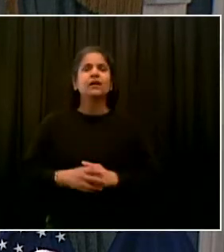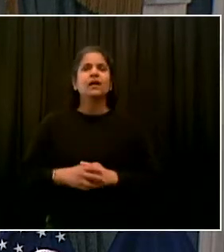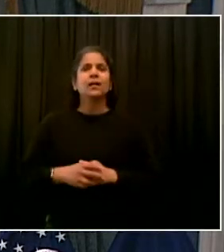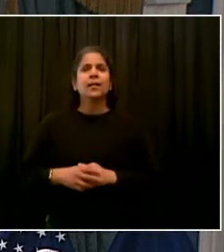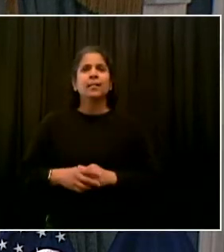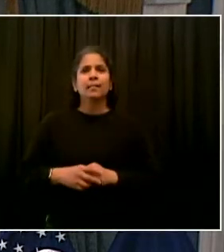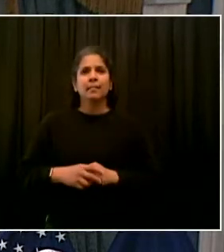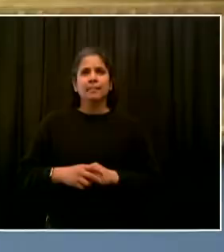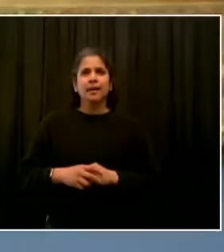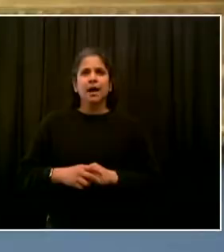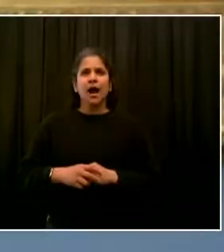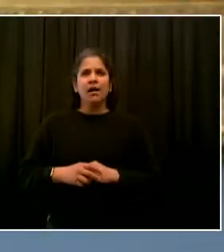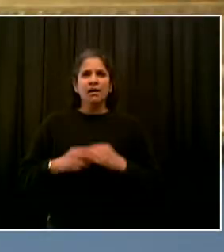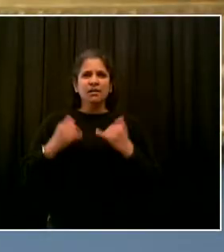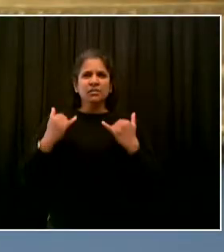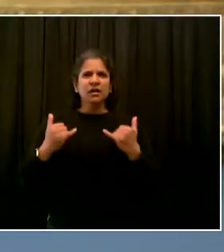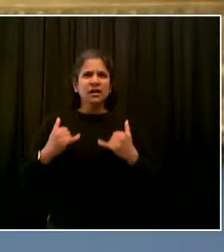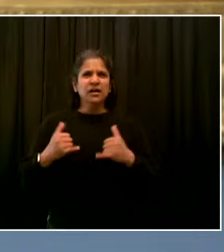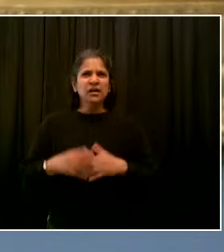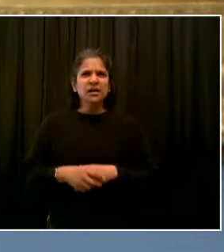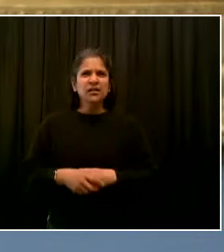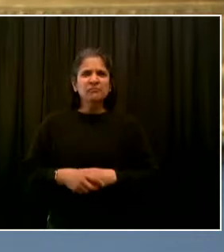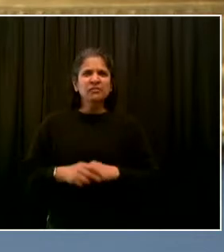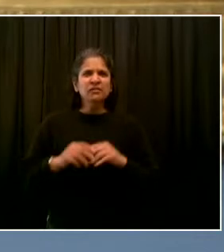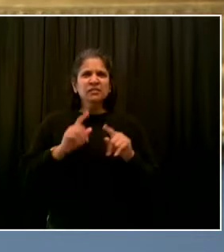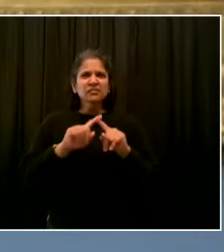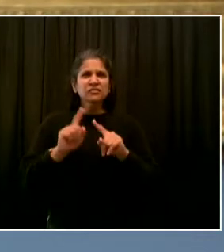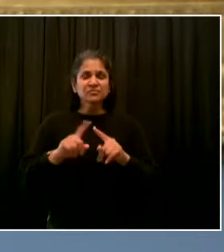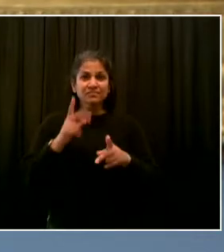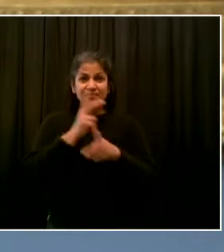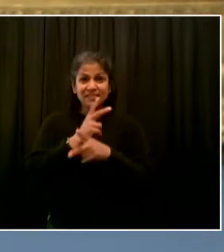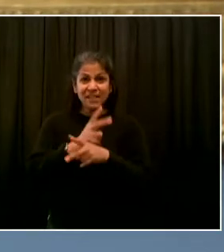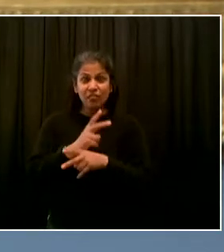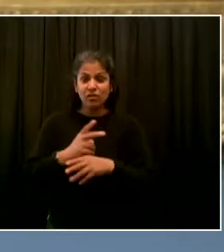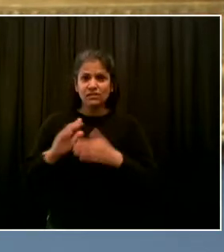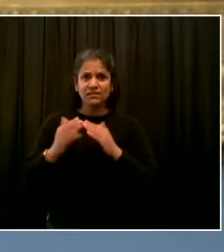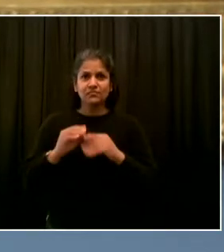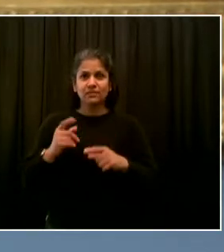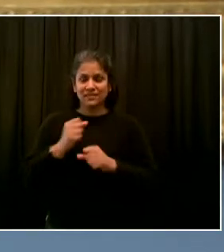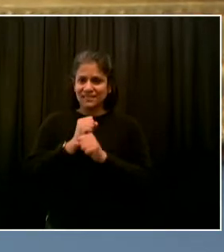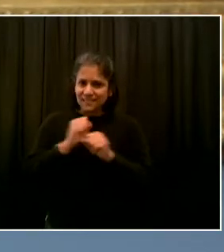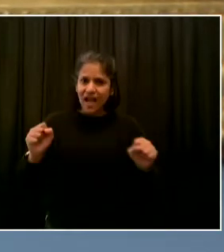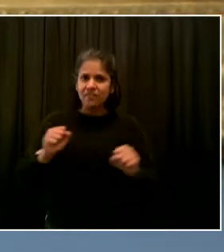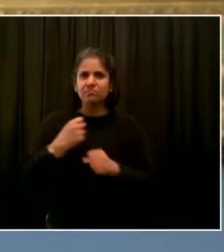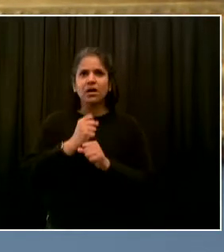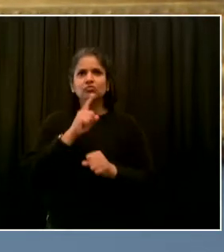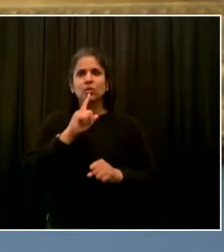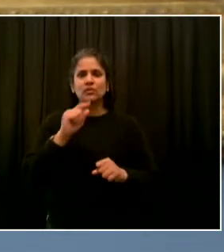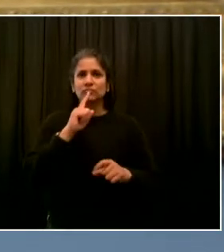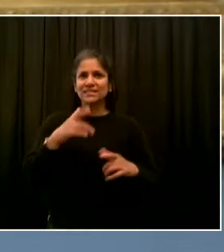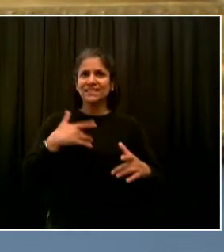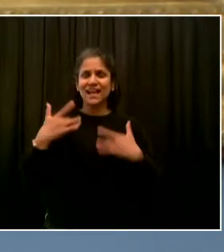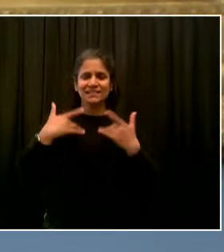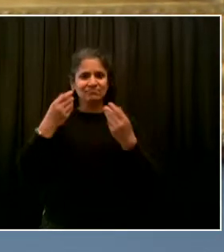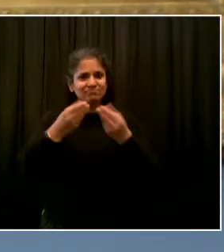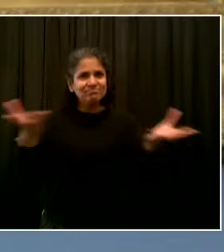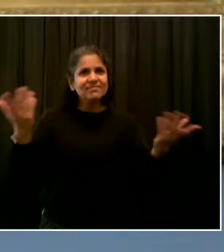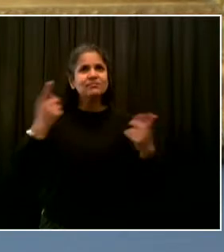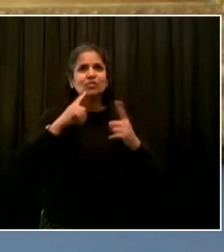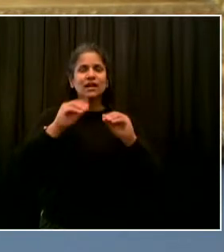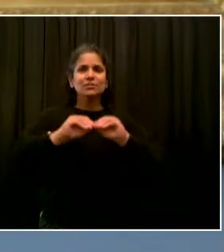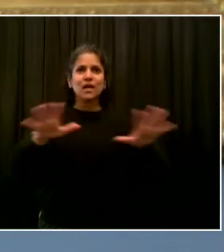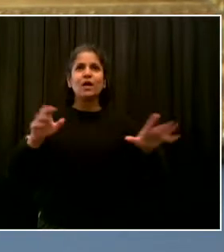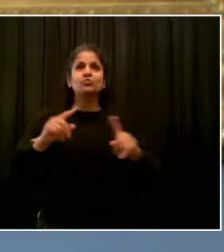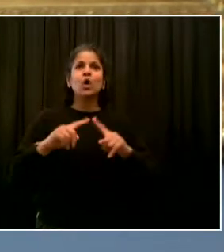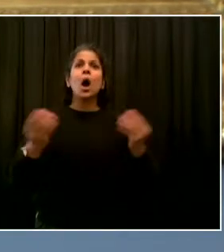Today, we have the tools to keep our city safe. Today, I'm excited to announce that we are going to be distributing more than 6 million home tests